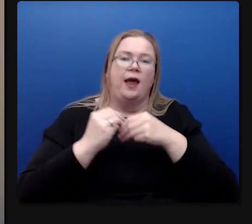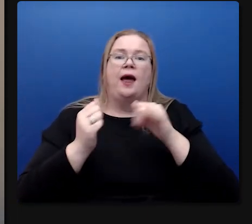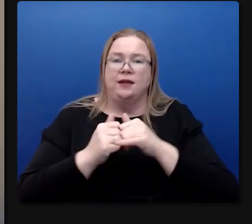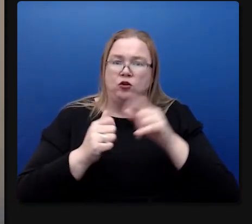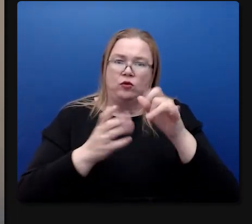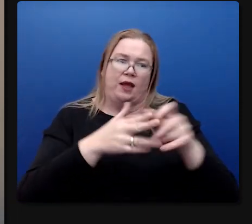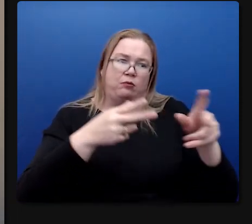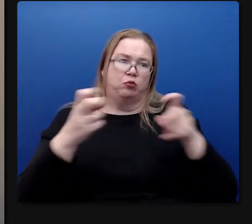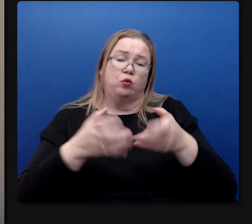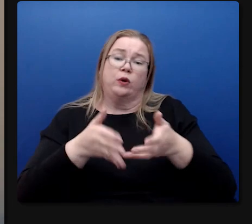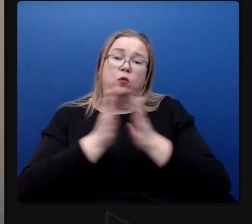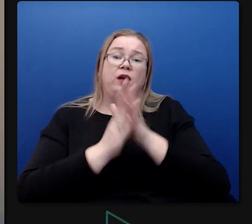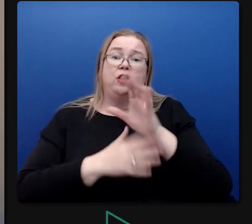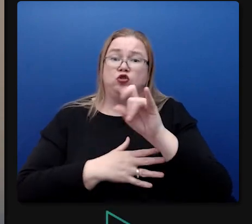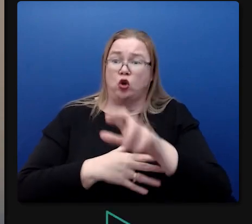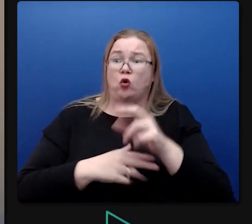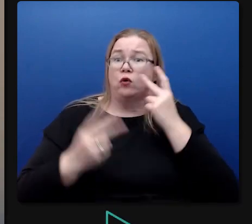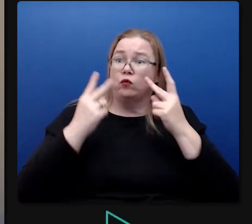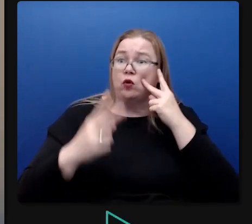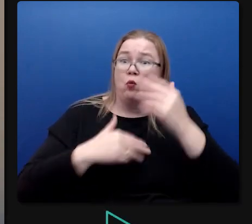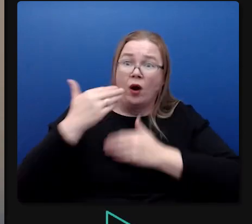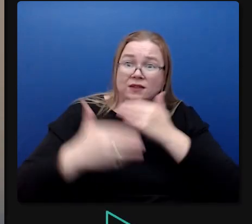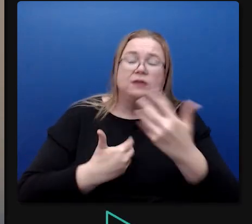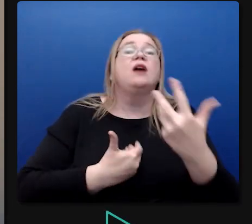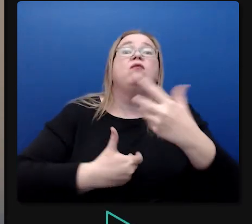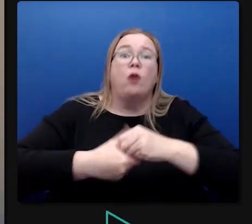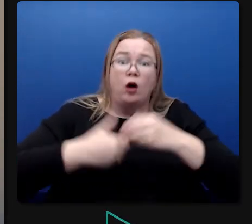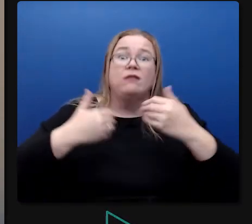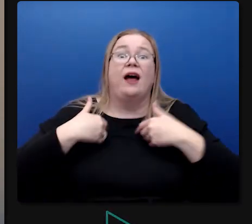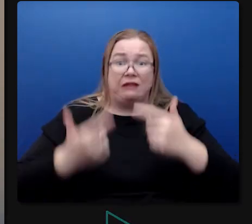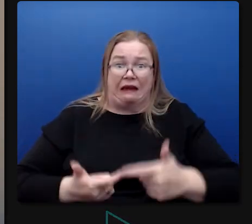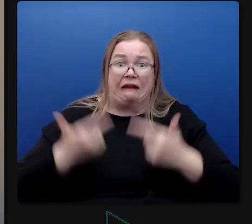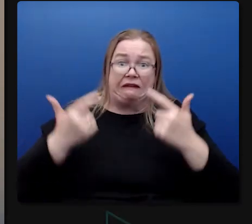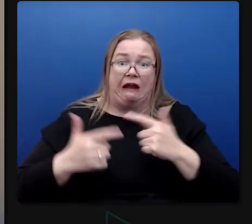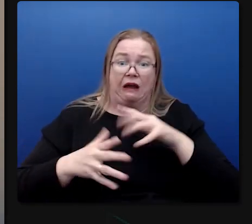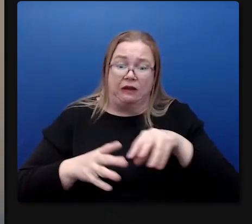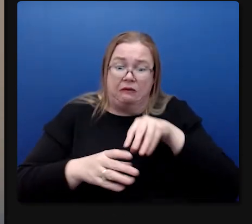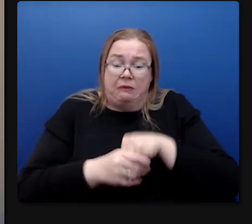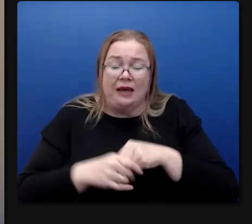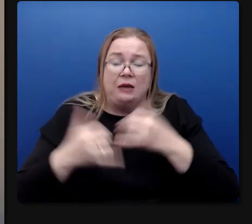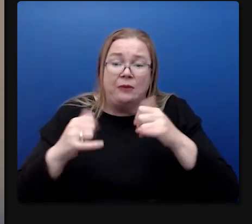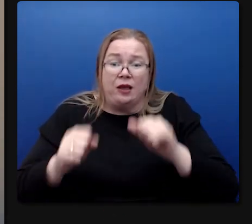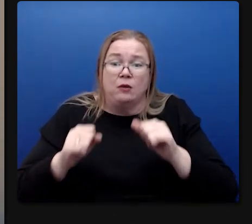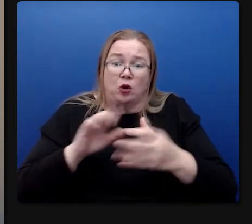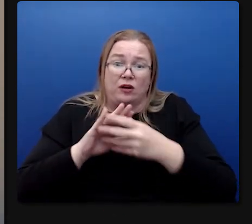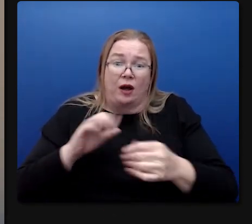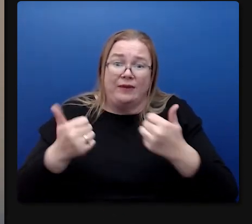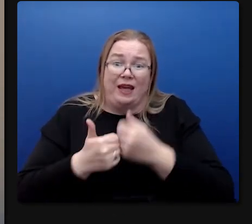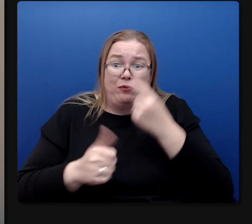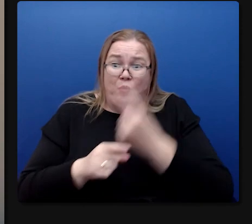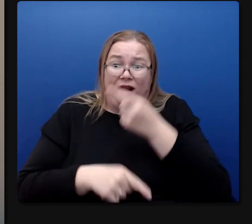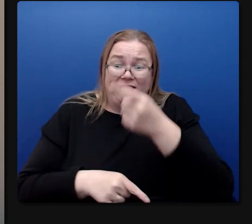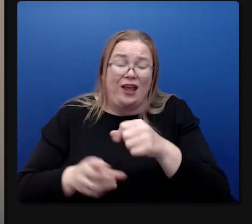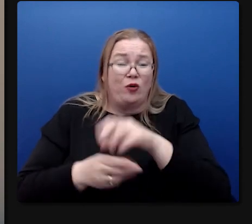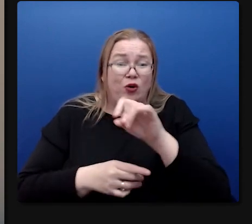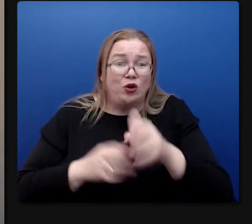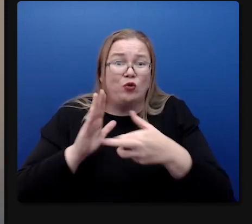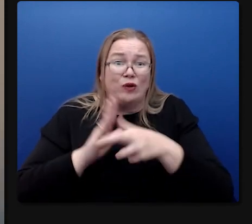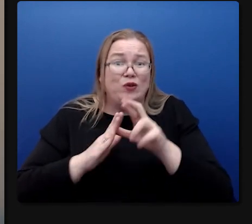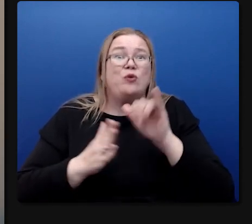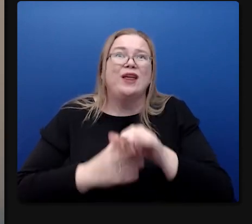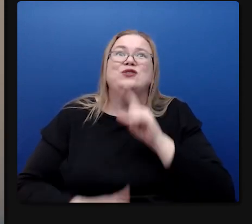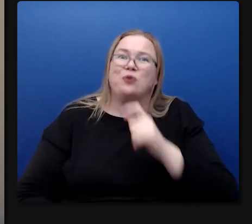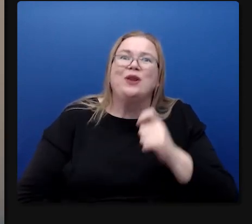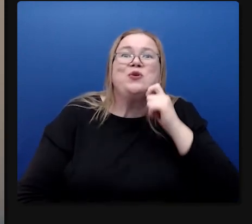into the pull request. So your code review process can involve having a live embedded playable copy of your game right there in the code review. That